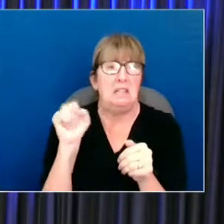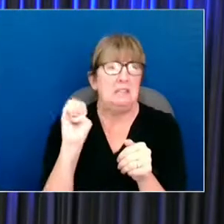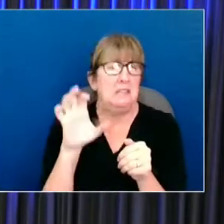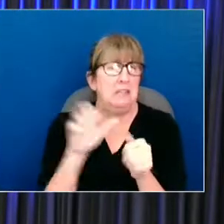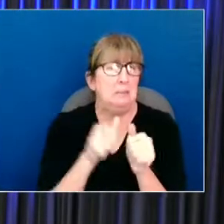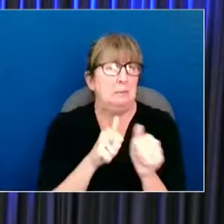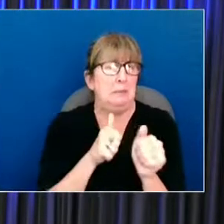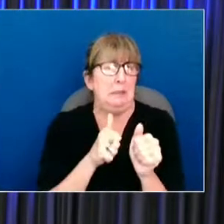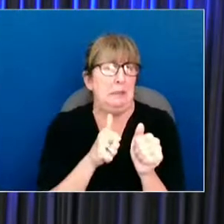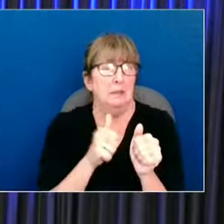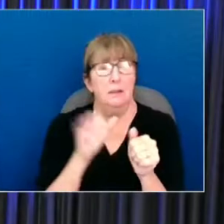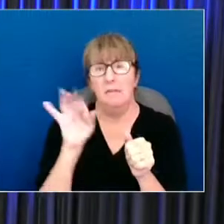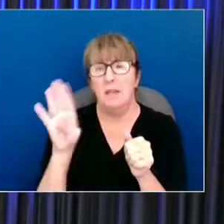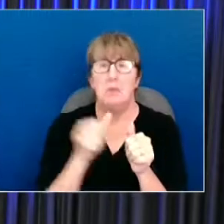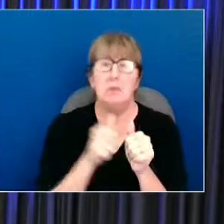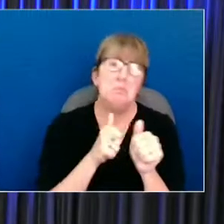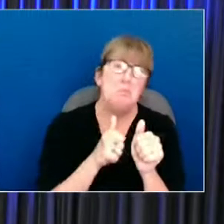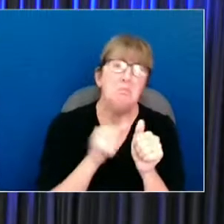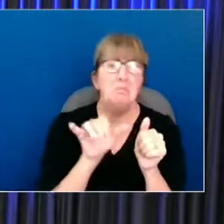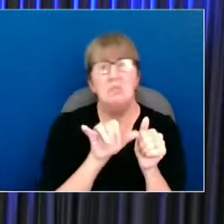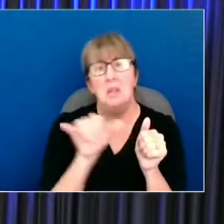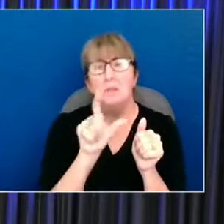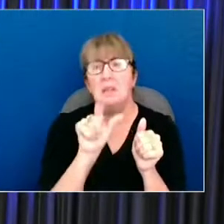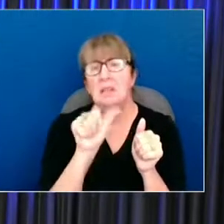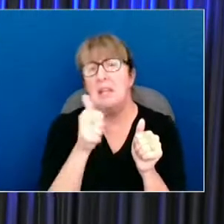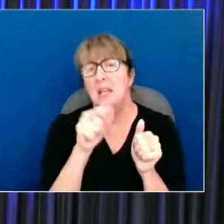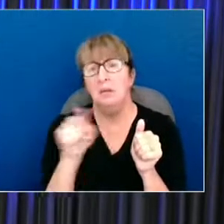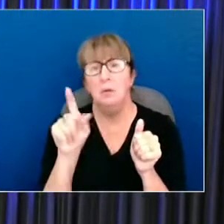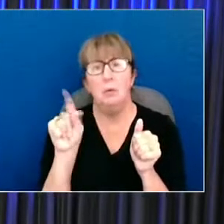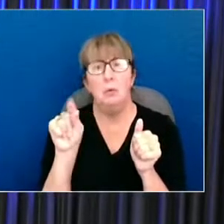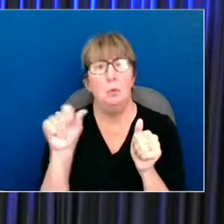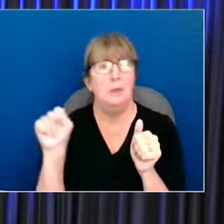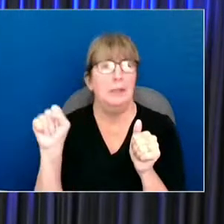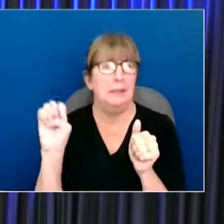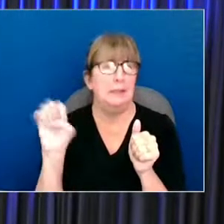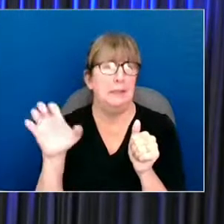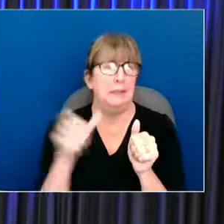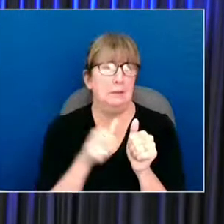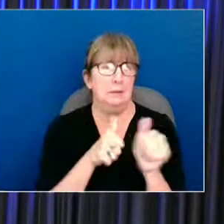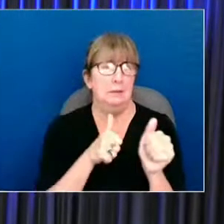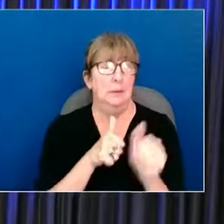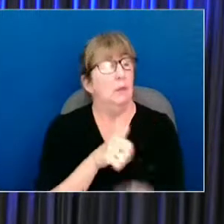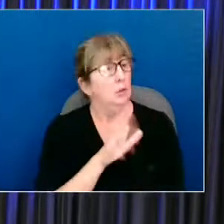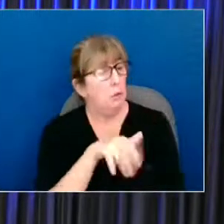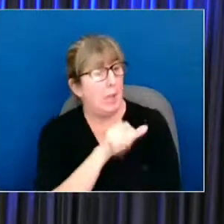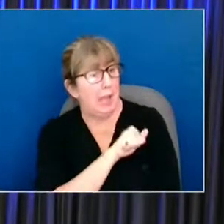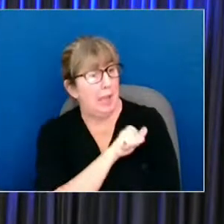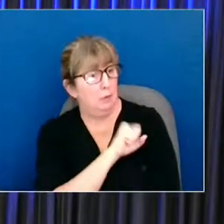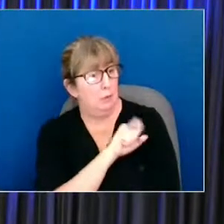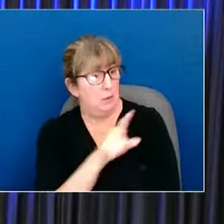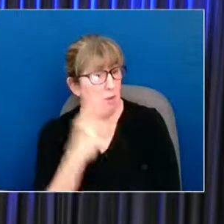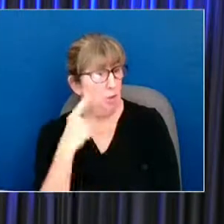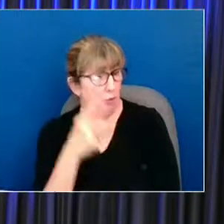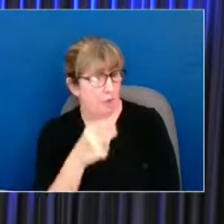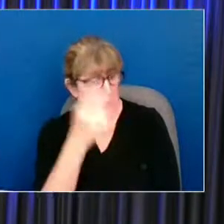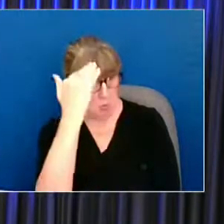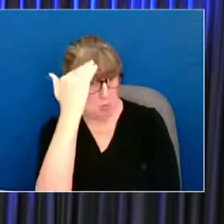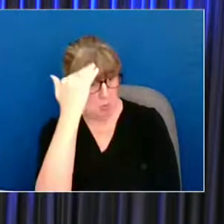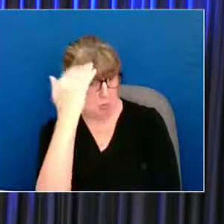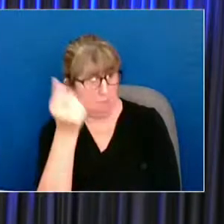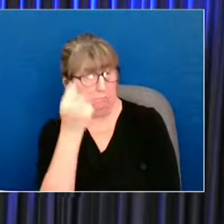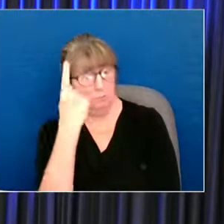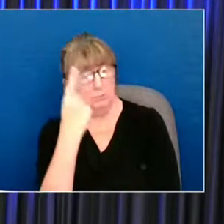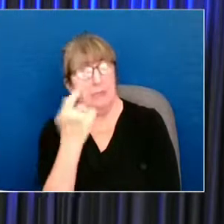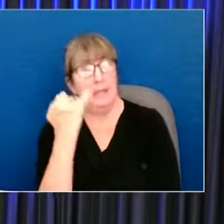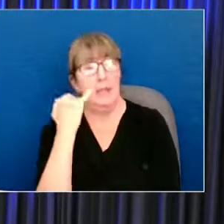is probably about the same, 10 to 20 seconds. So, Ana Sofia, we wanted to just make sure you heard that and were aware, and the chance you start getting calls